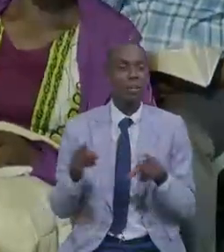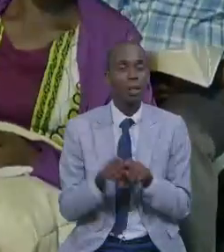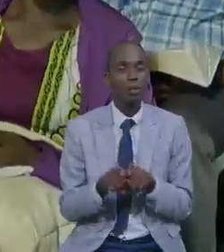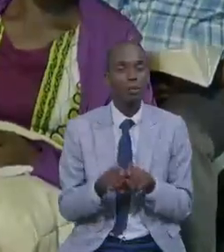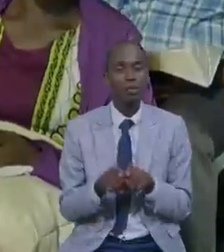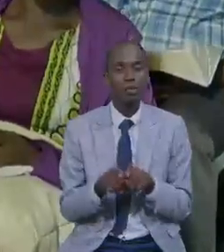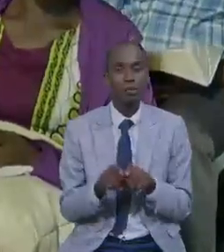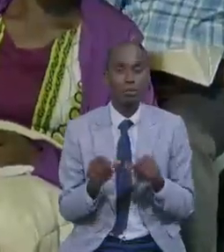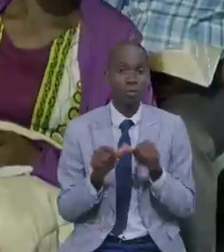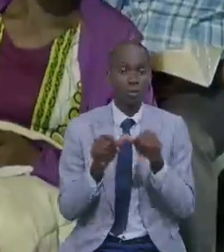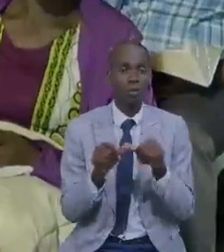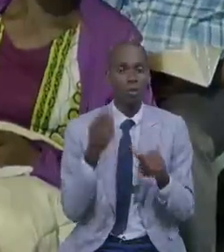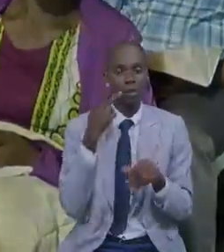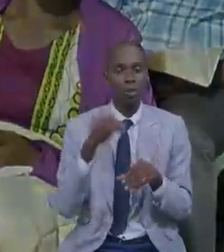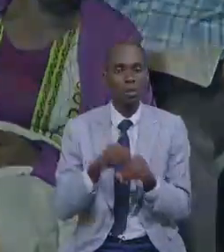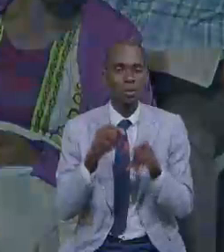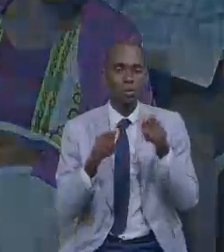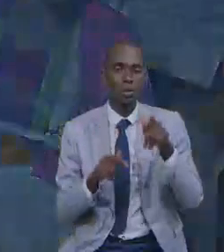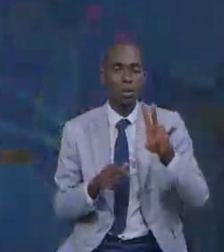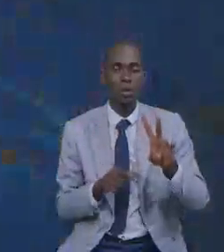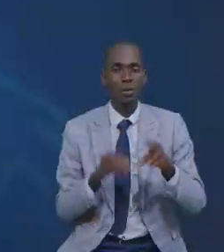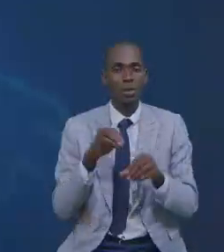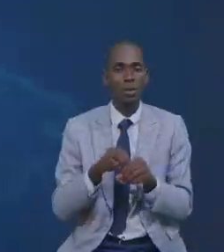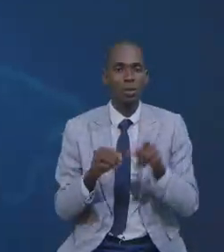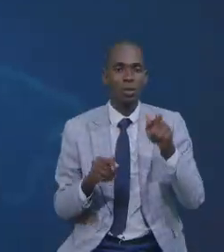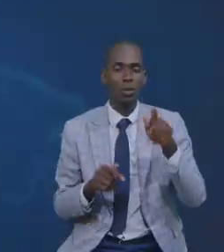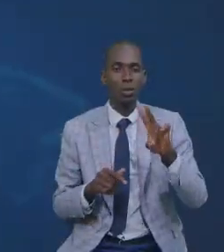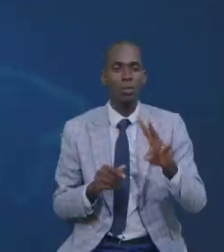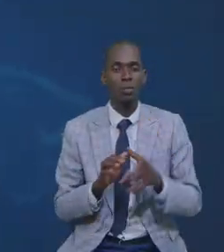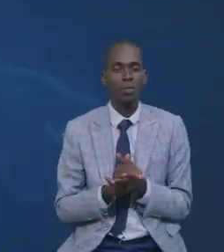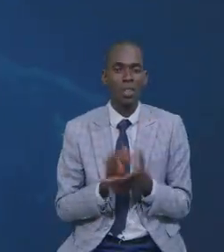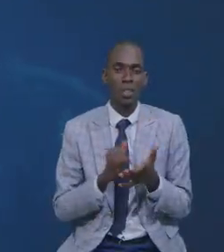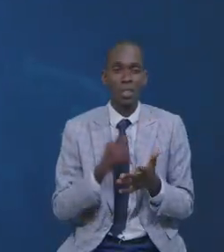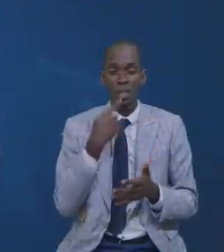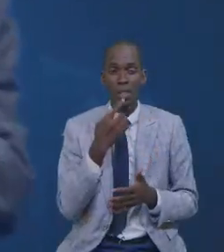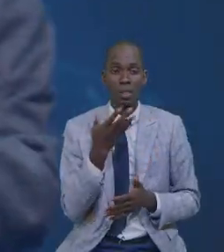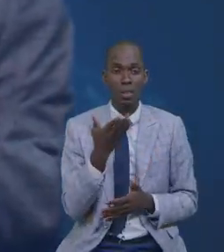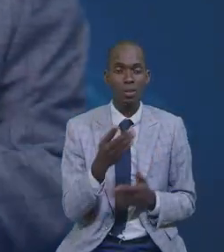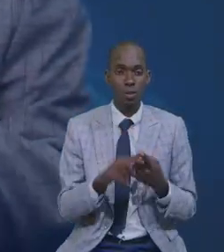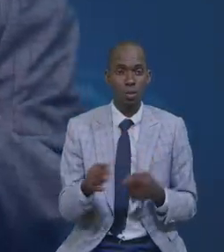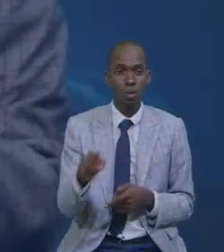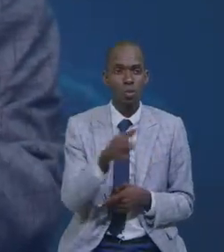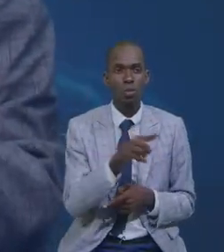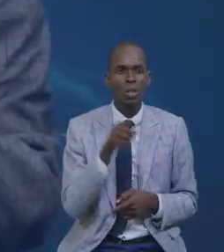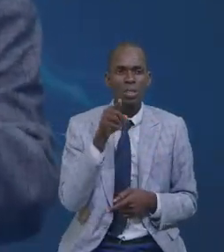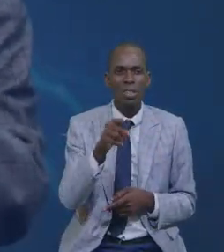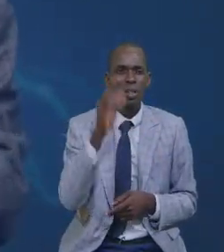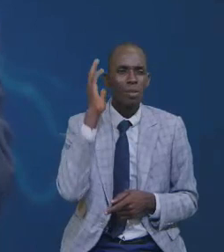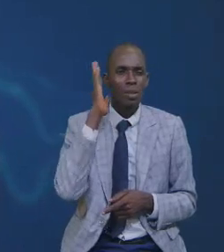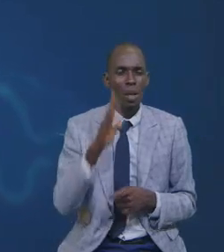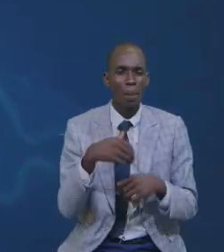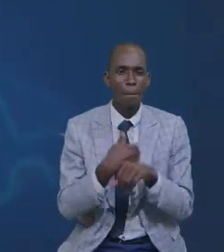verse 27. In verse 27, it tells you there, thou shalt make thy